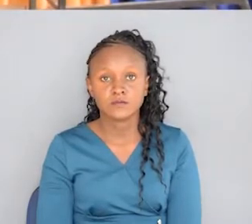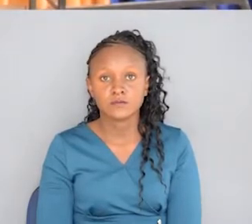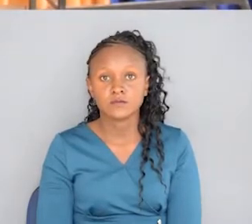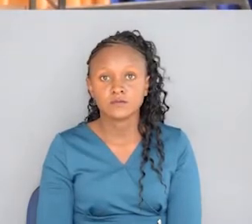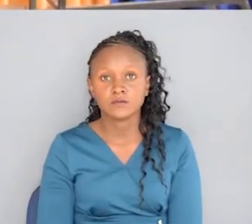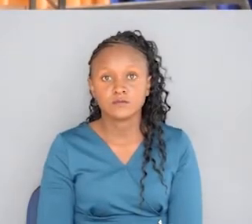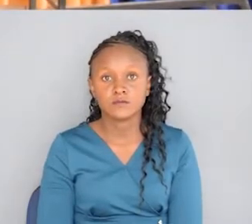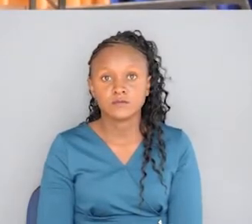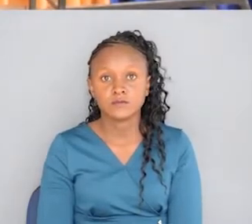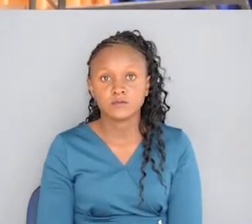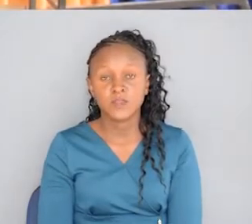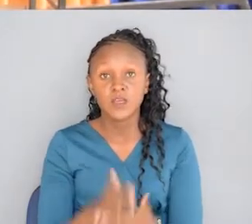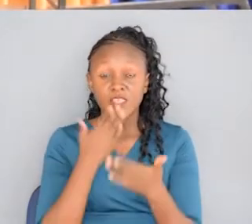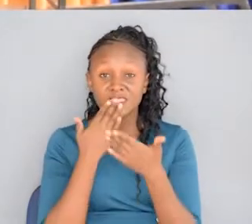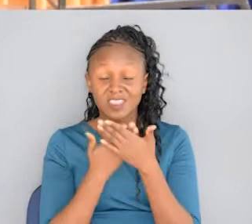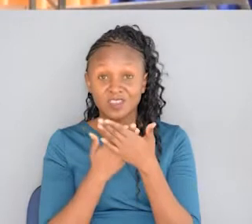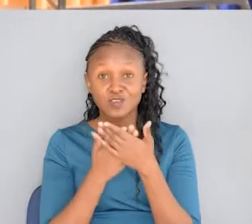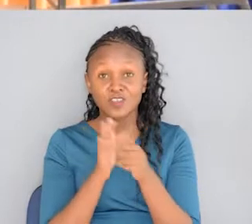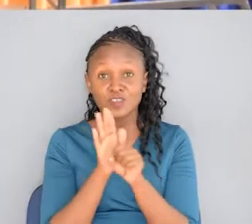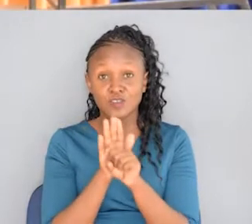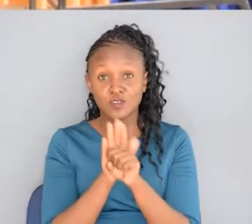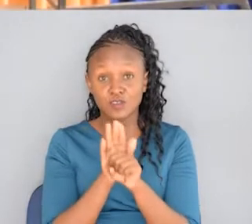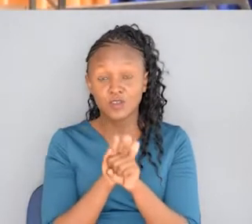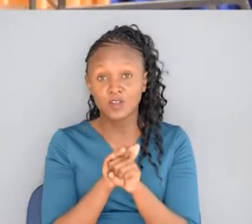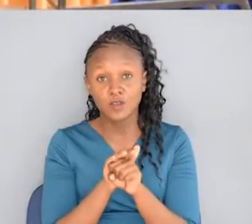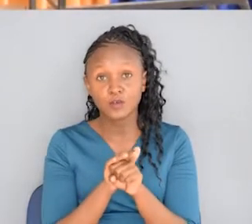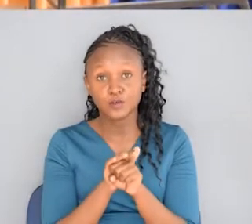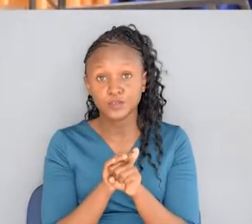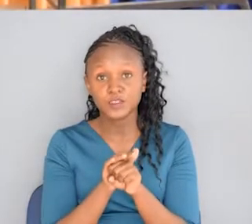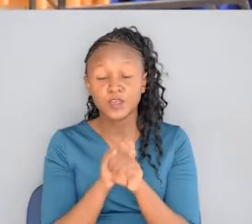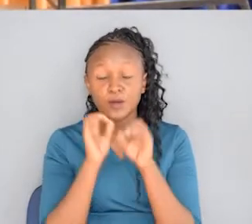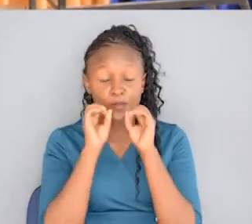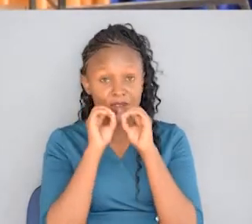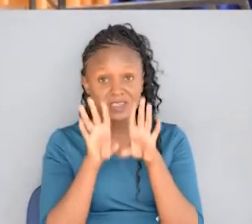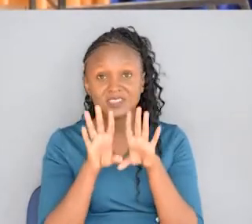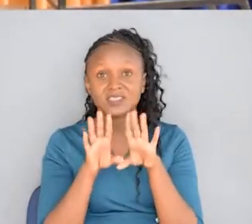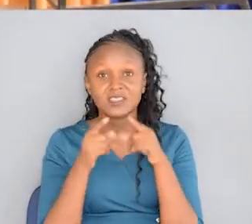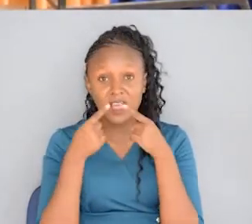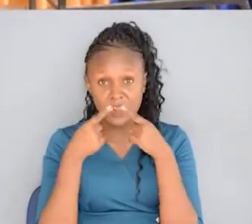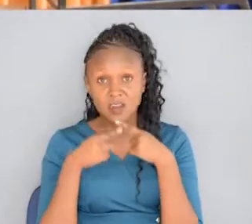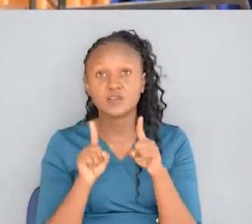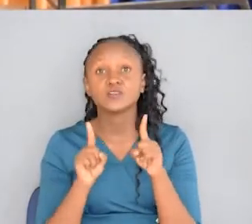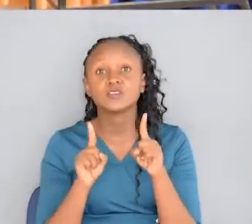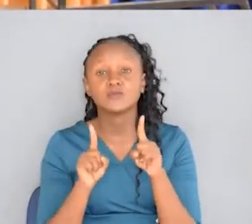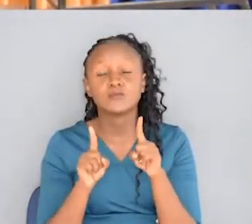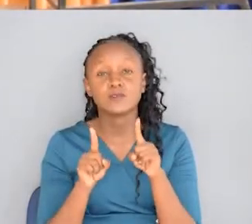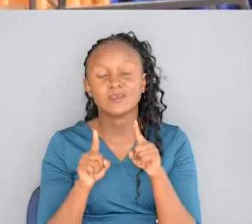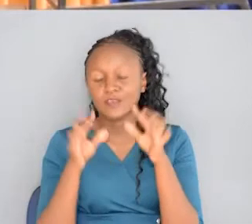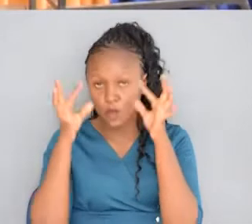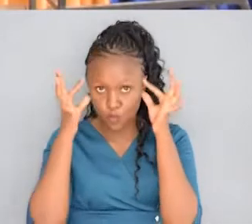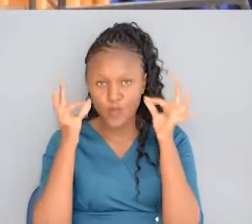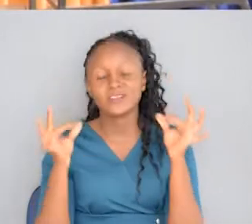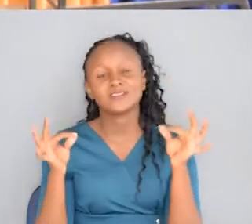Thank you. Thank you so much, King Ori. Blessed announcements. And for his weddings, guys, nyumbani,